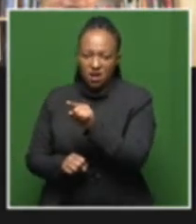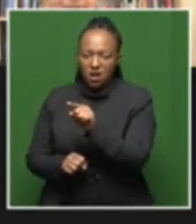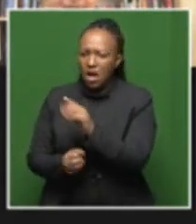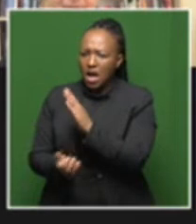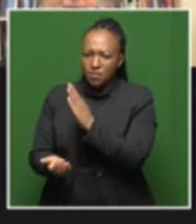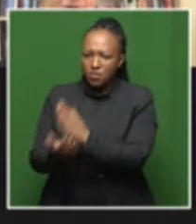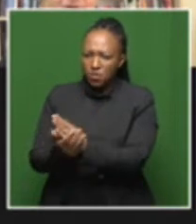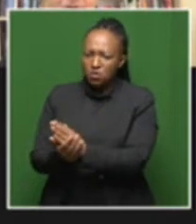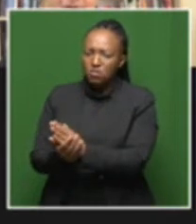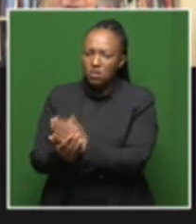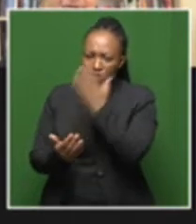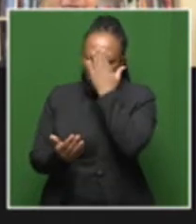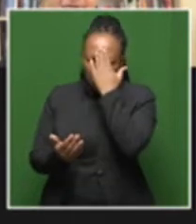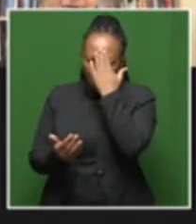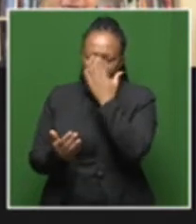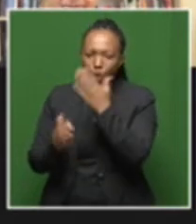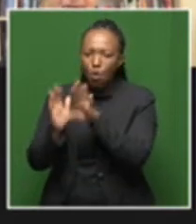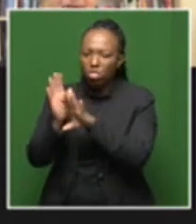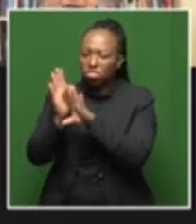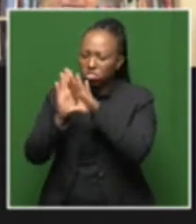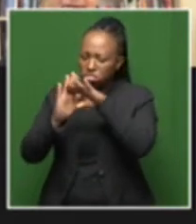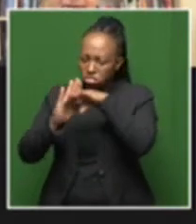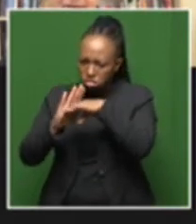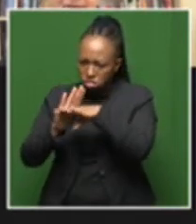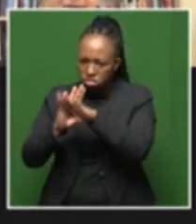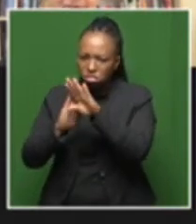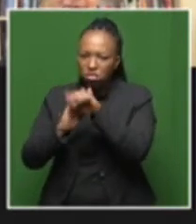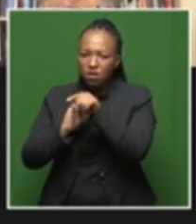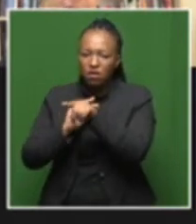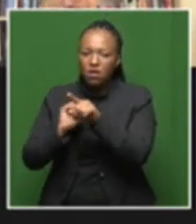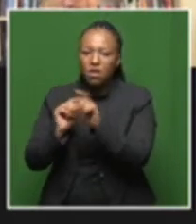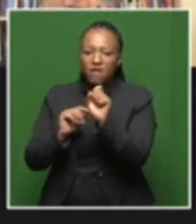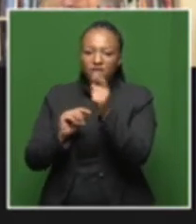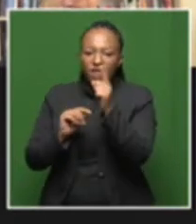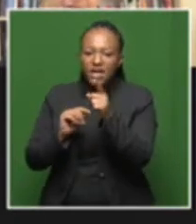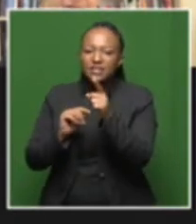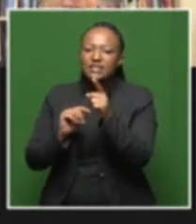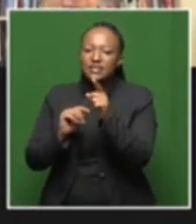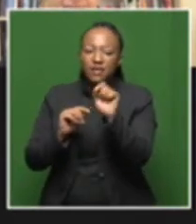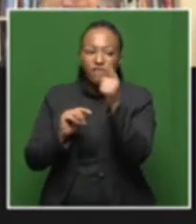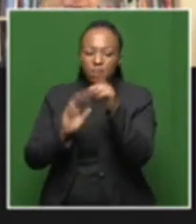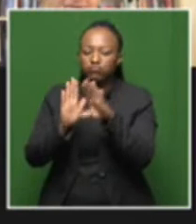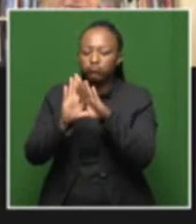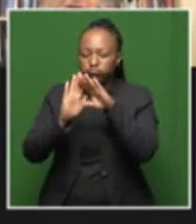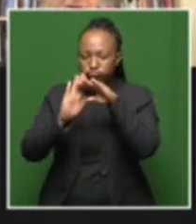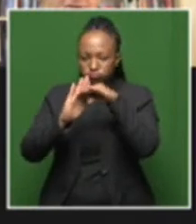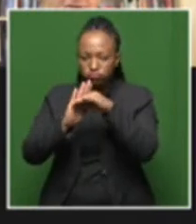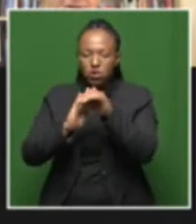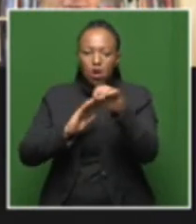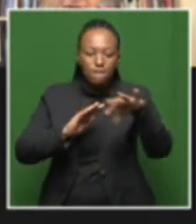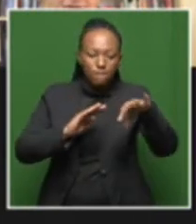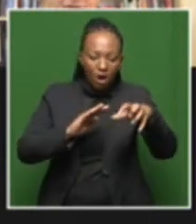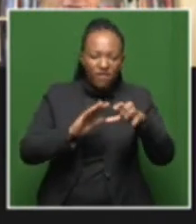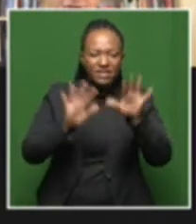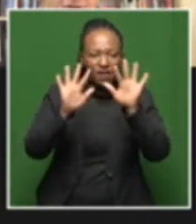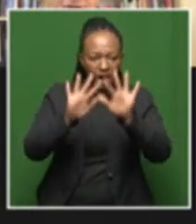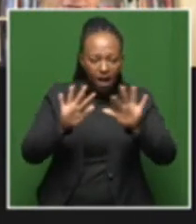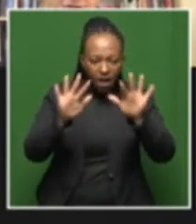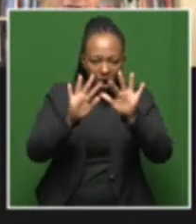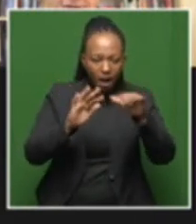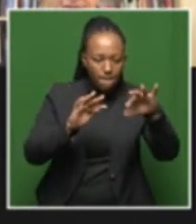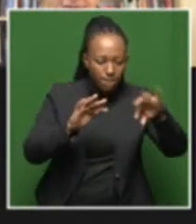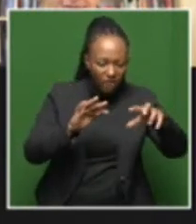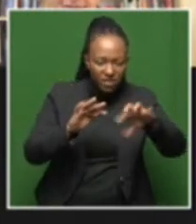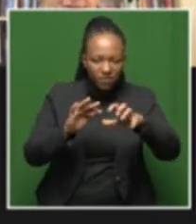everyone knows the epidemiological curve, yeah, but here is the first wave with different provinces, colors in different